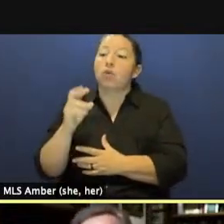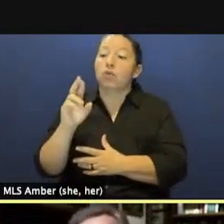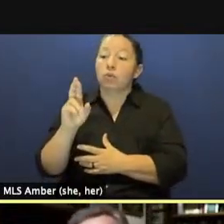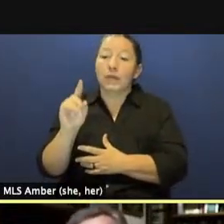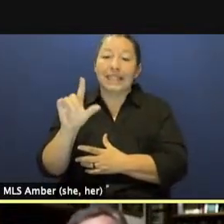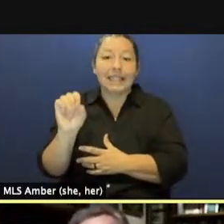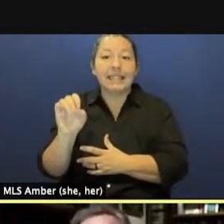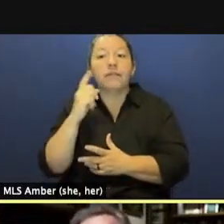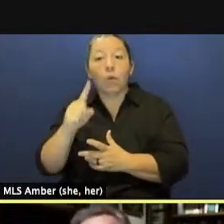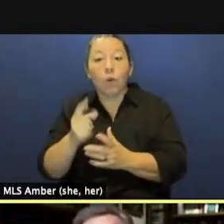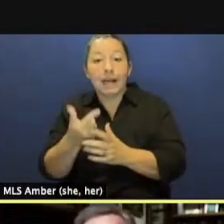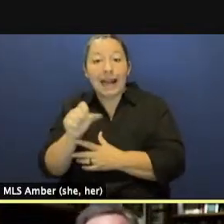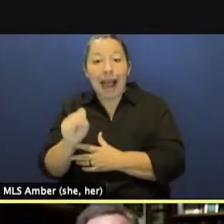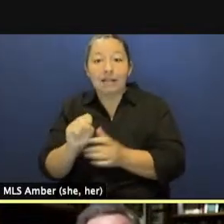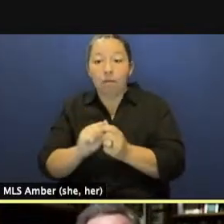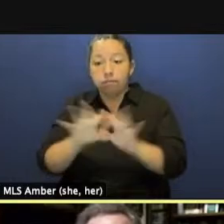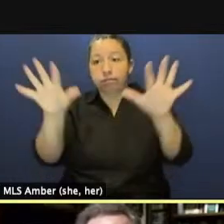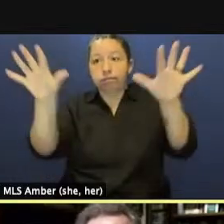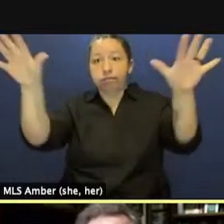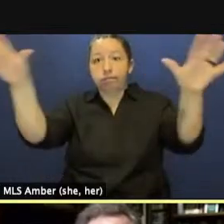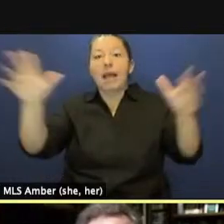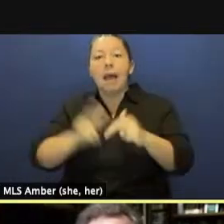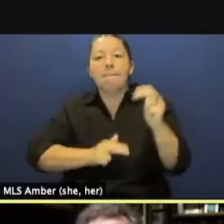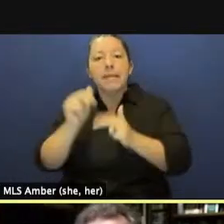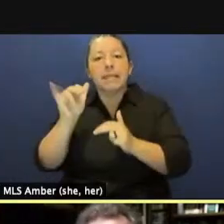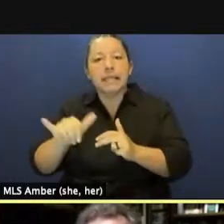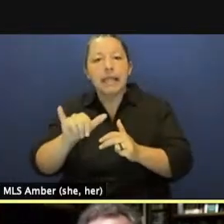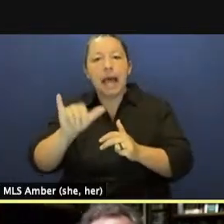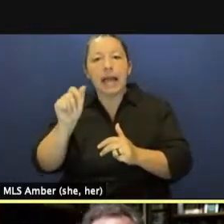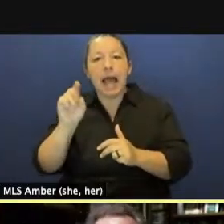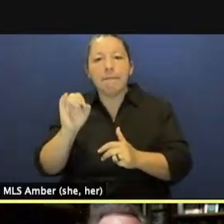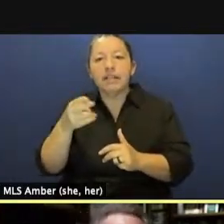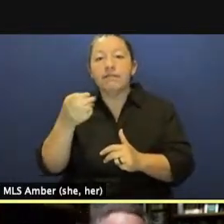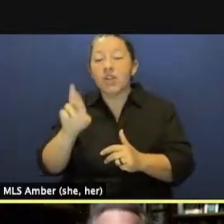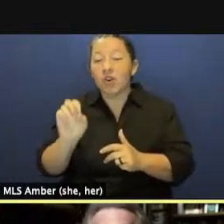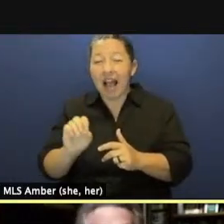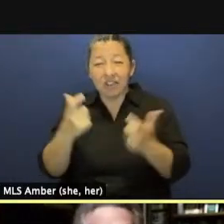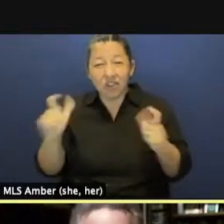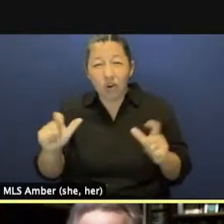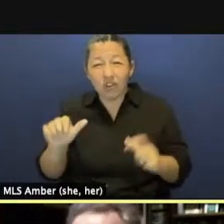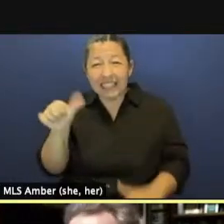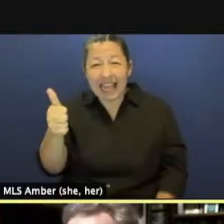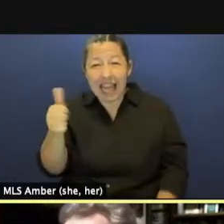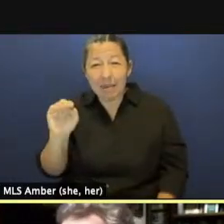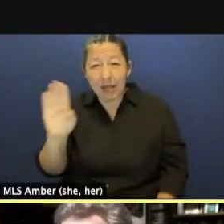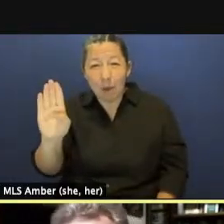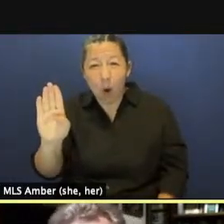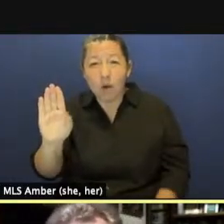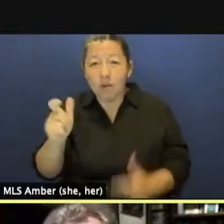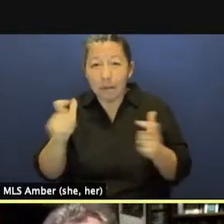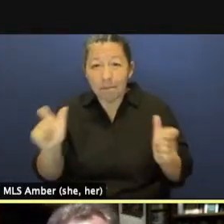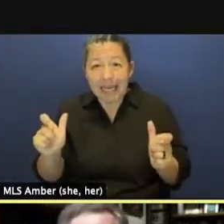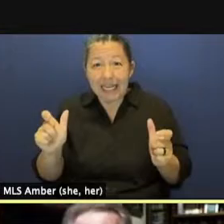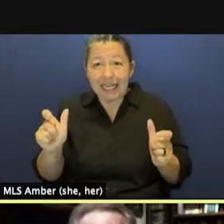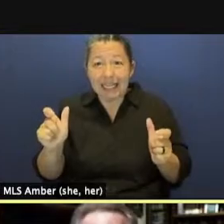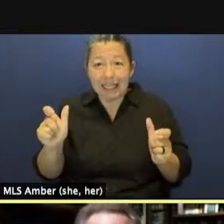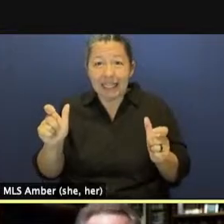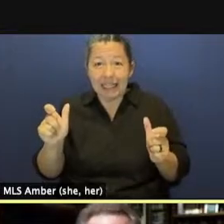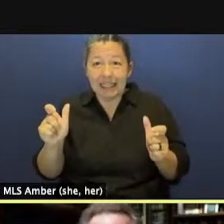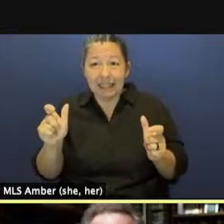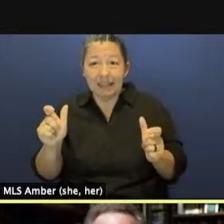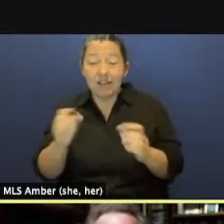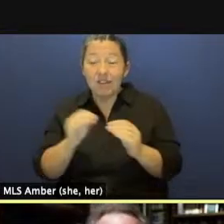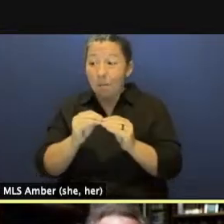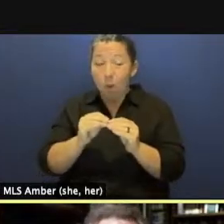building up an atmosphere perhaps as large as 10 millibar, which is even larger than the current moon's